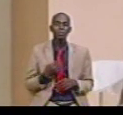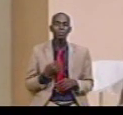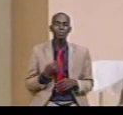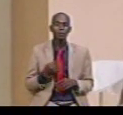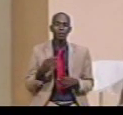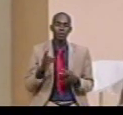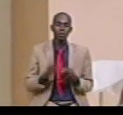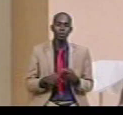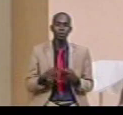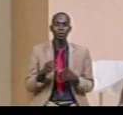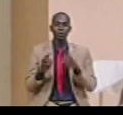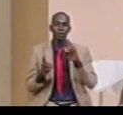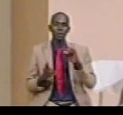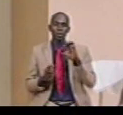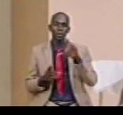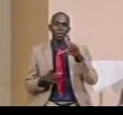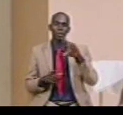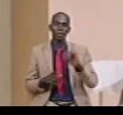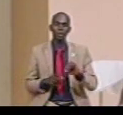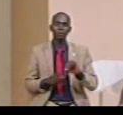deeper Christian life ministry.